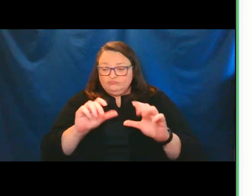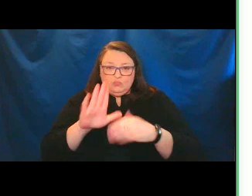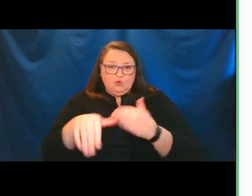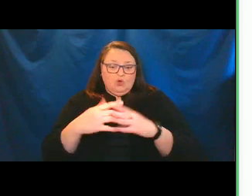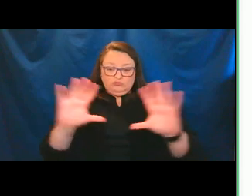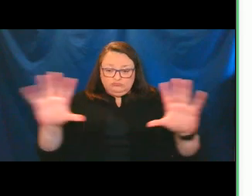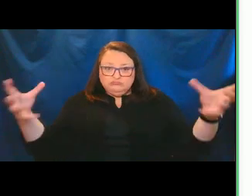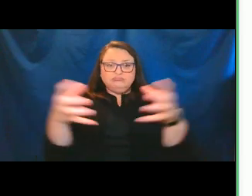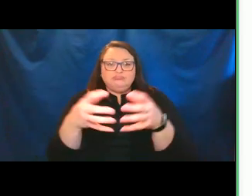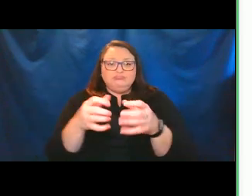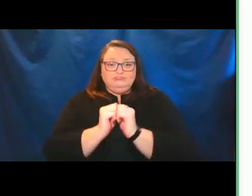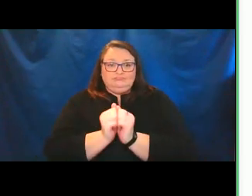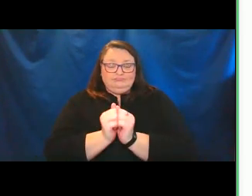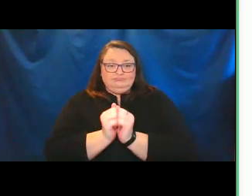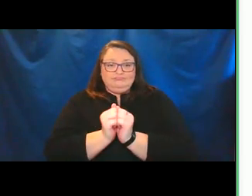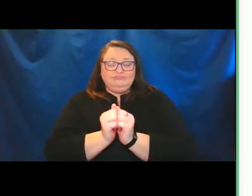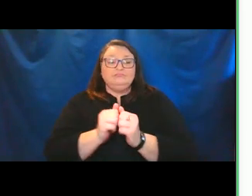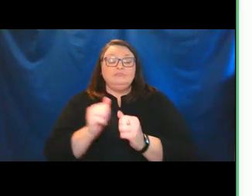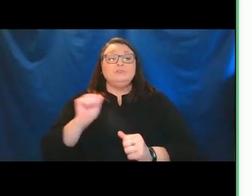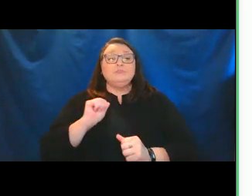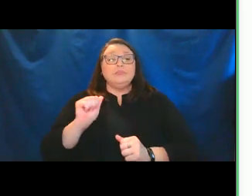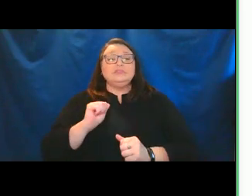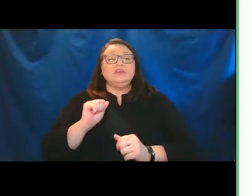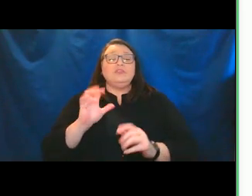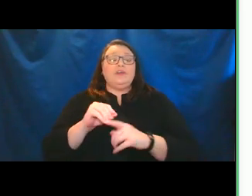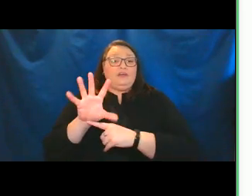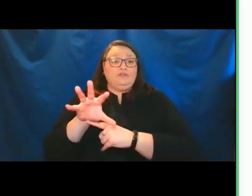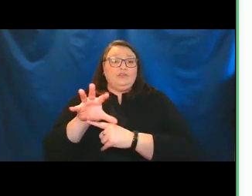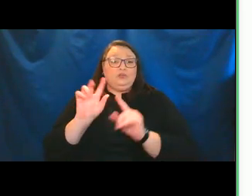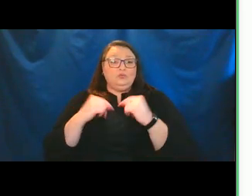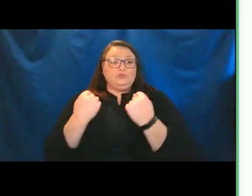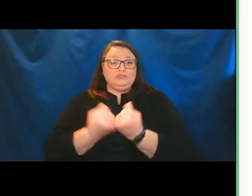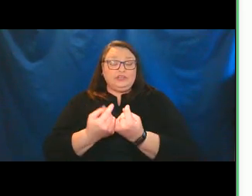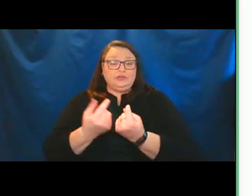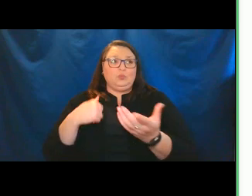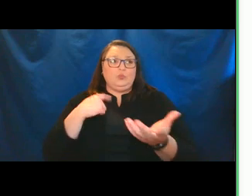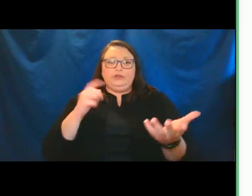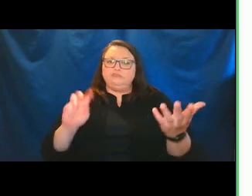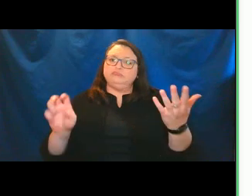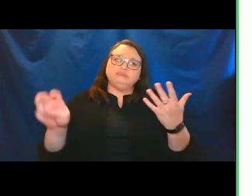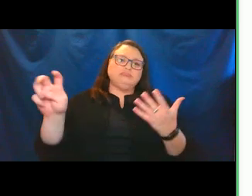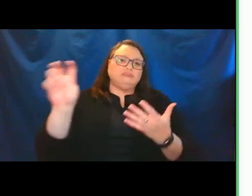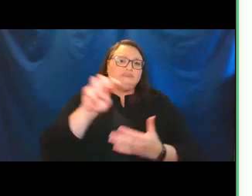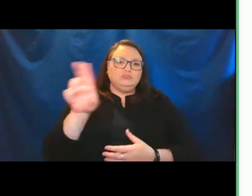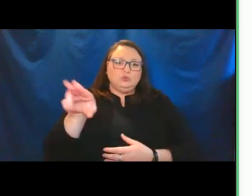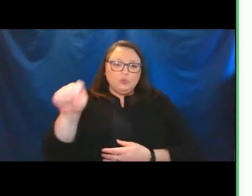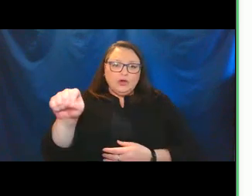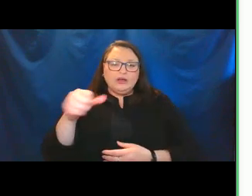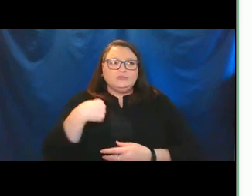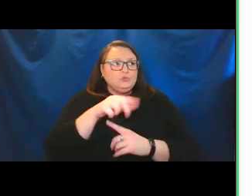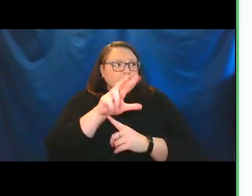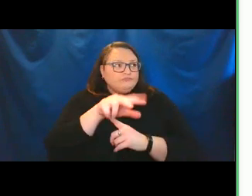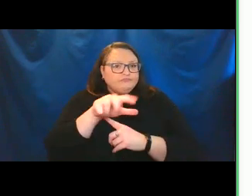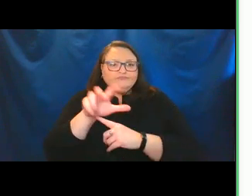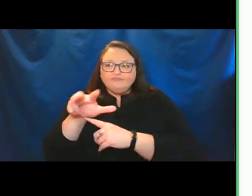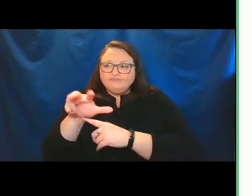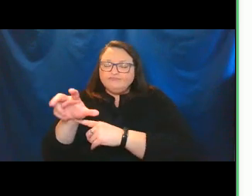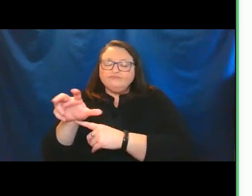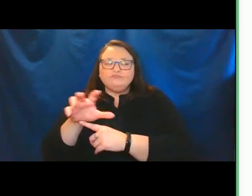took a video team around the country actually to make storage, to shoot video and make very high